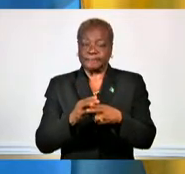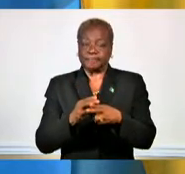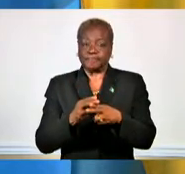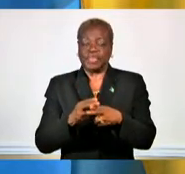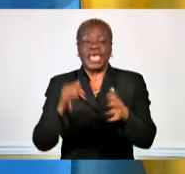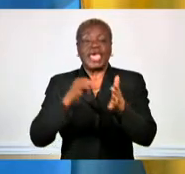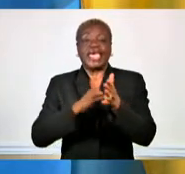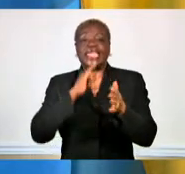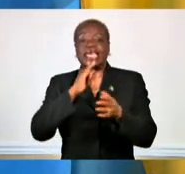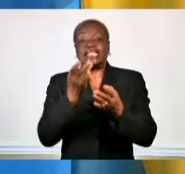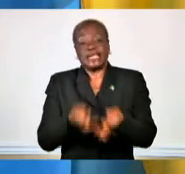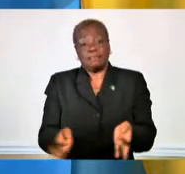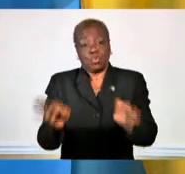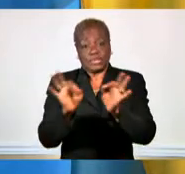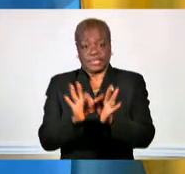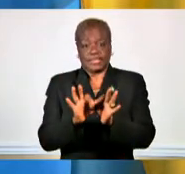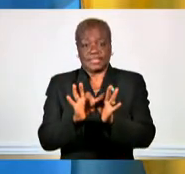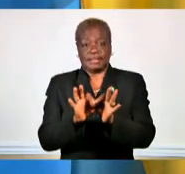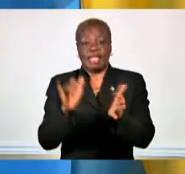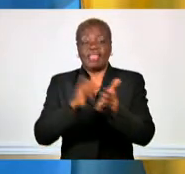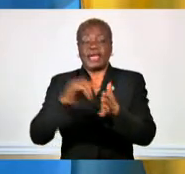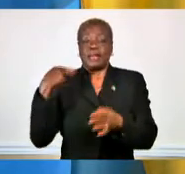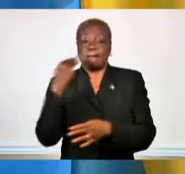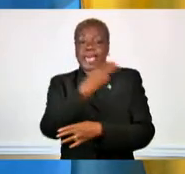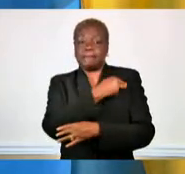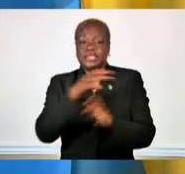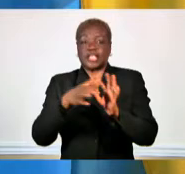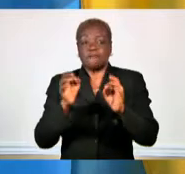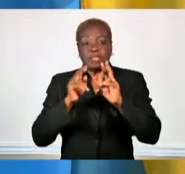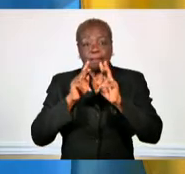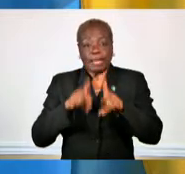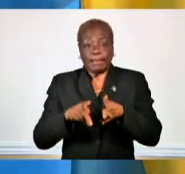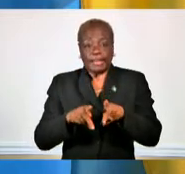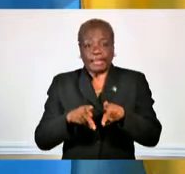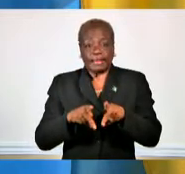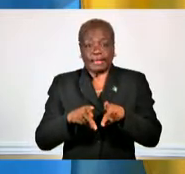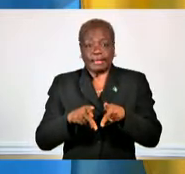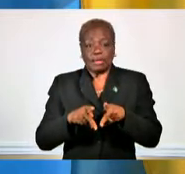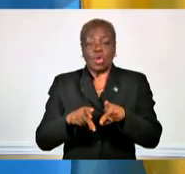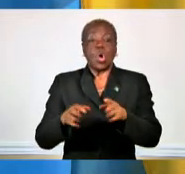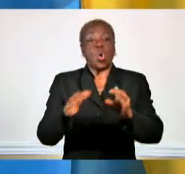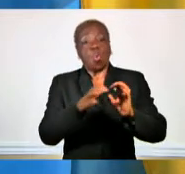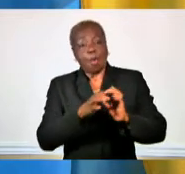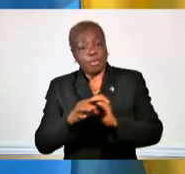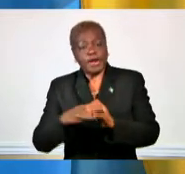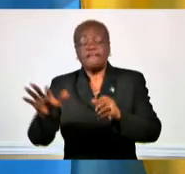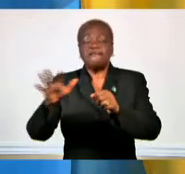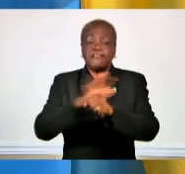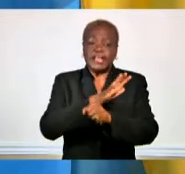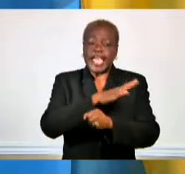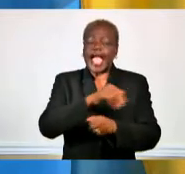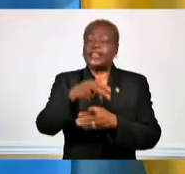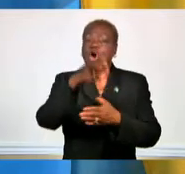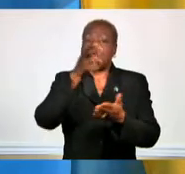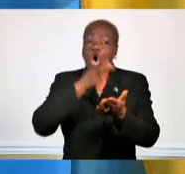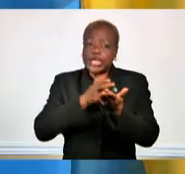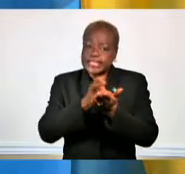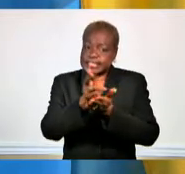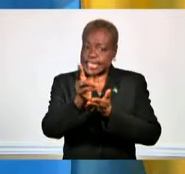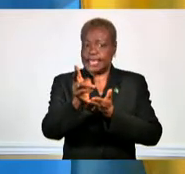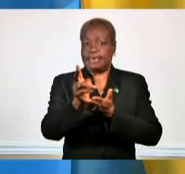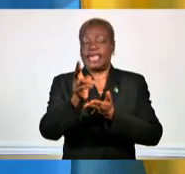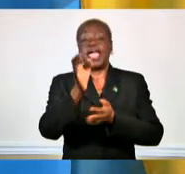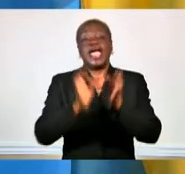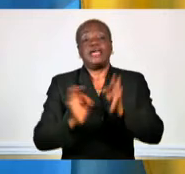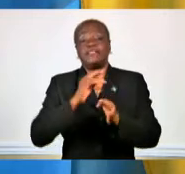It is important that members of the public cooperate fully and honestly if they